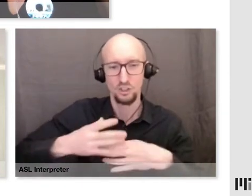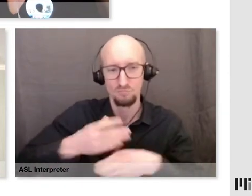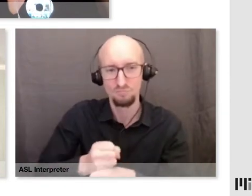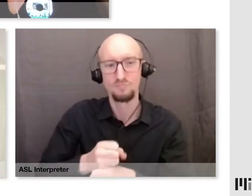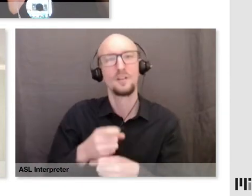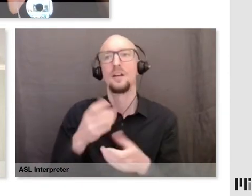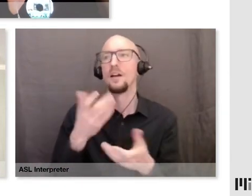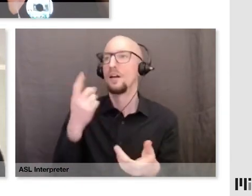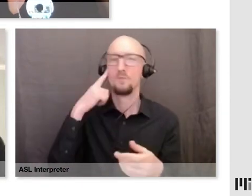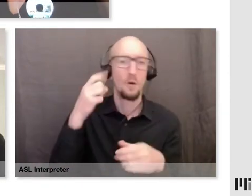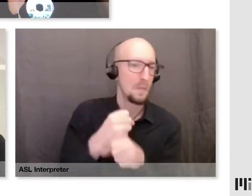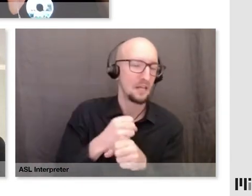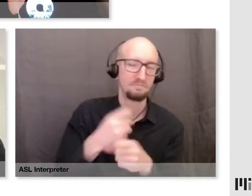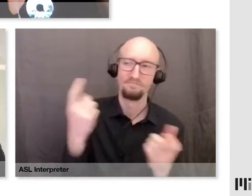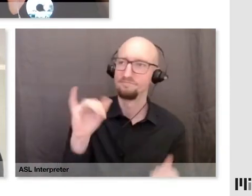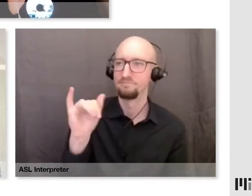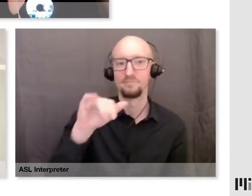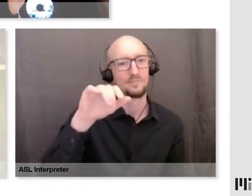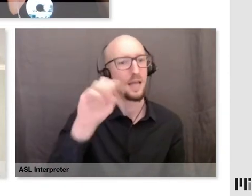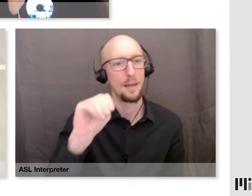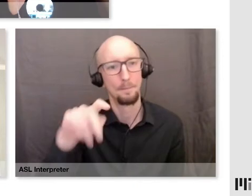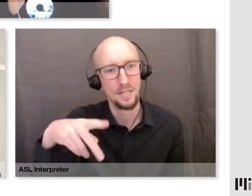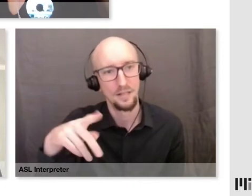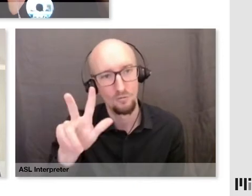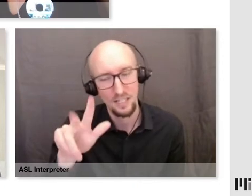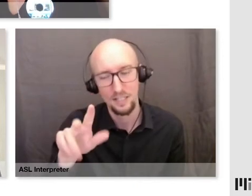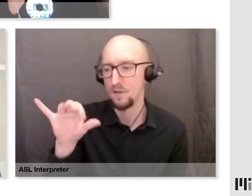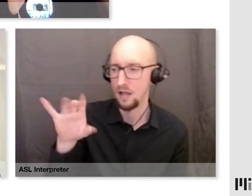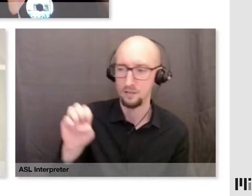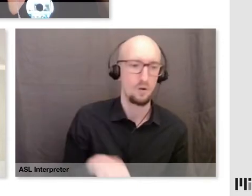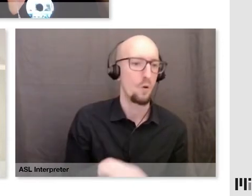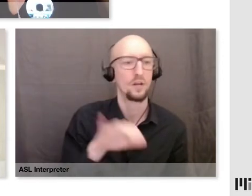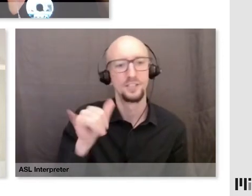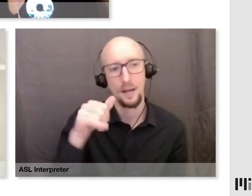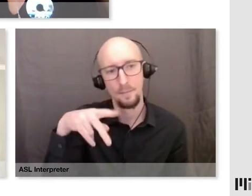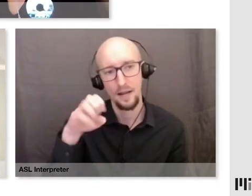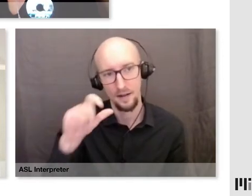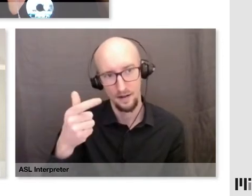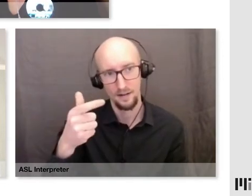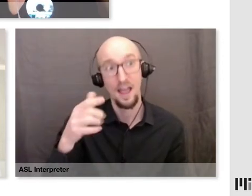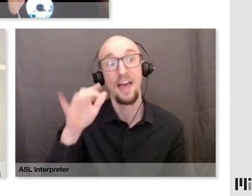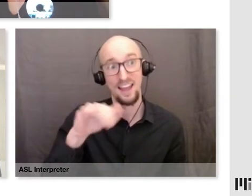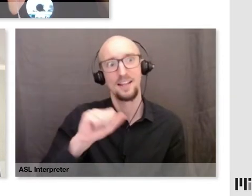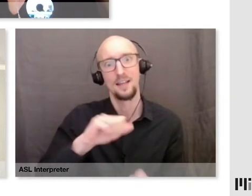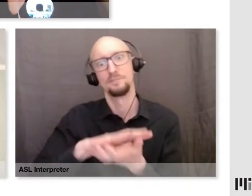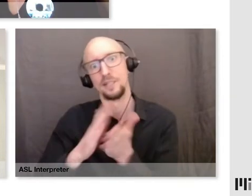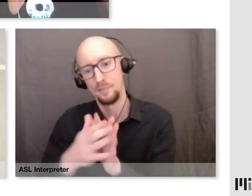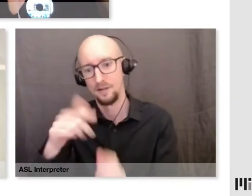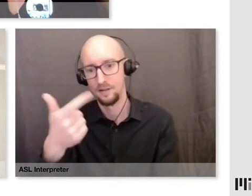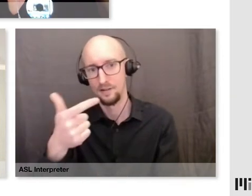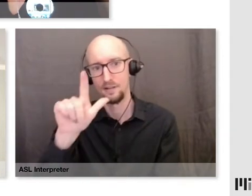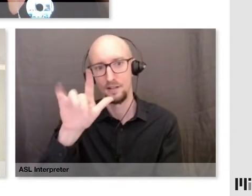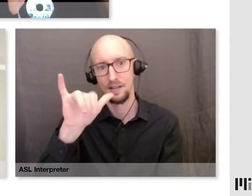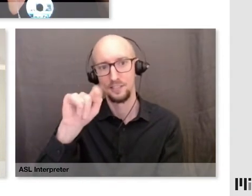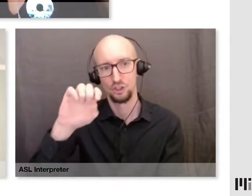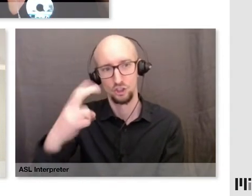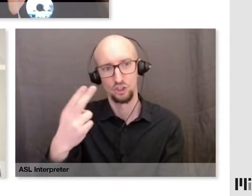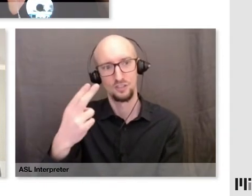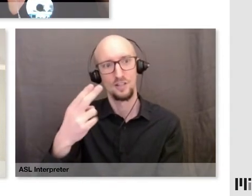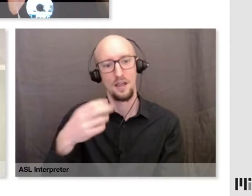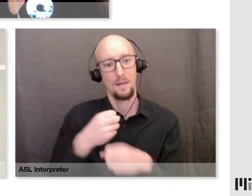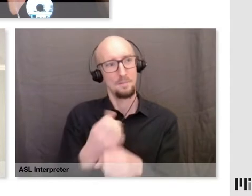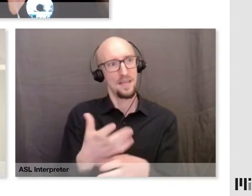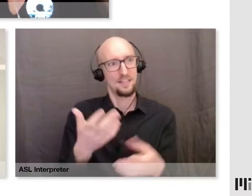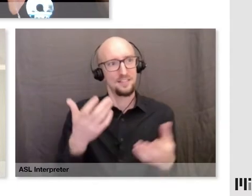MP3 or a JPEG, and that can glitch in really interesting ways that